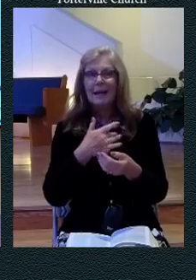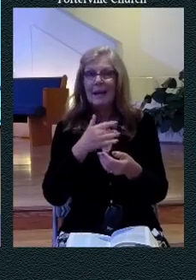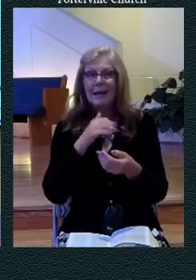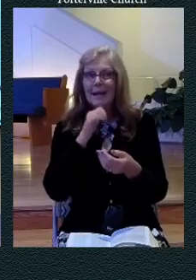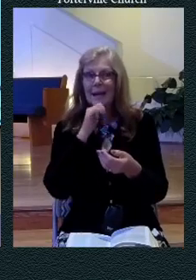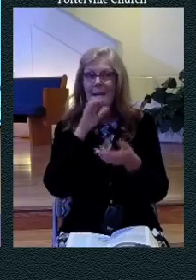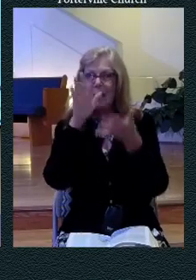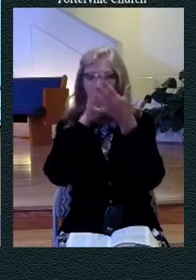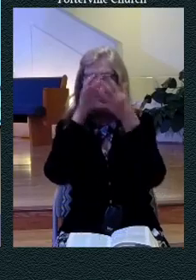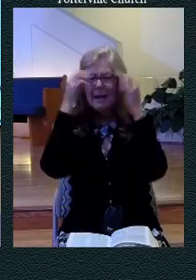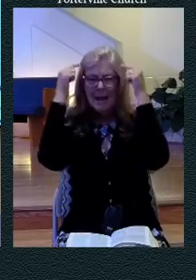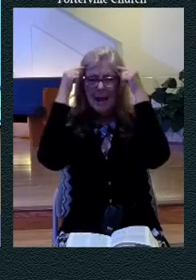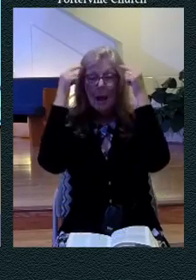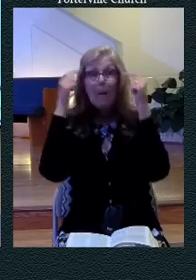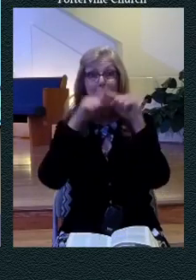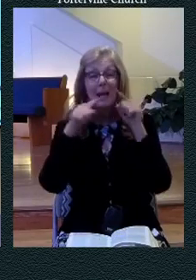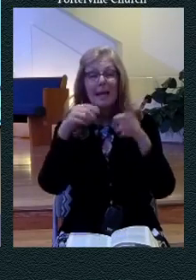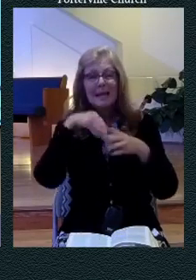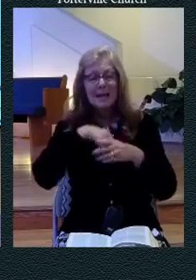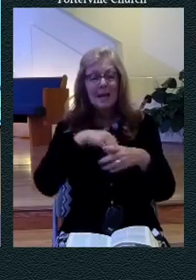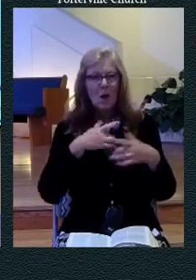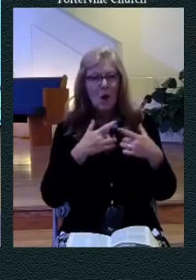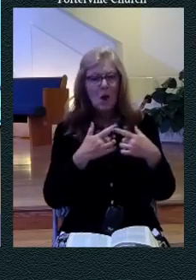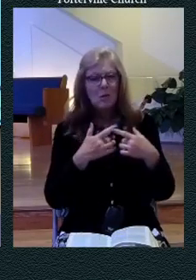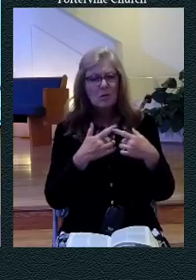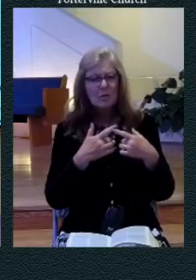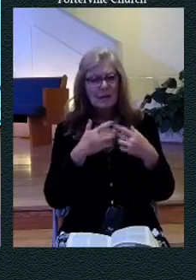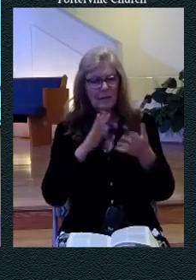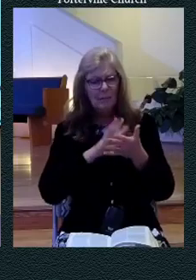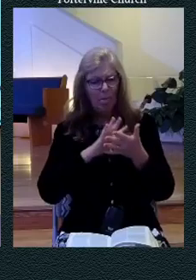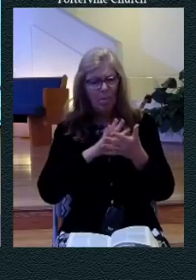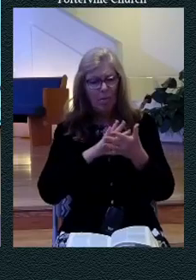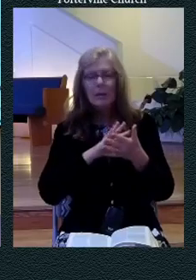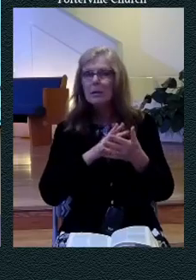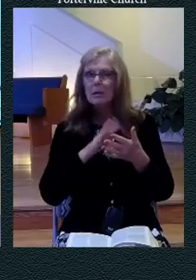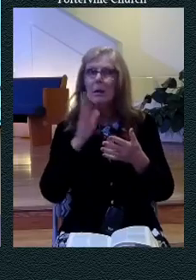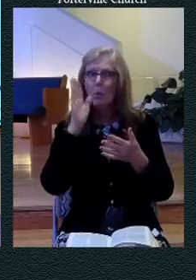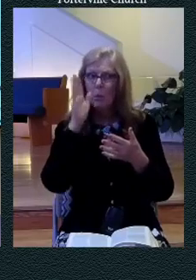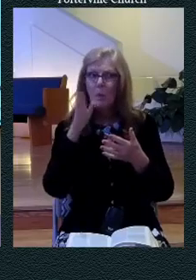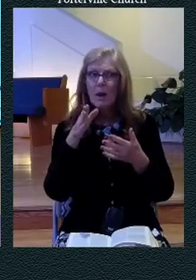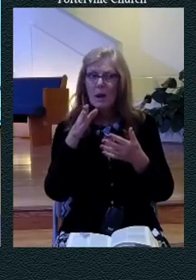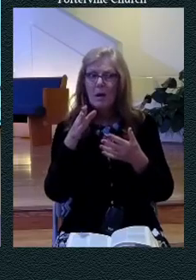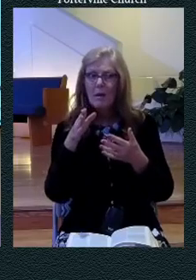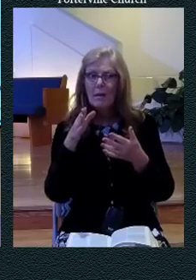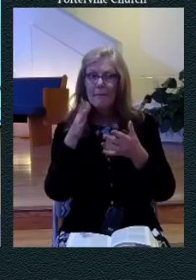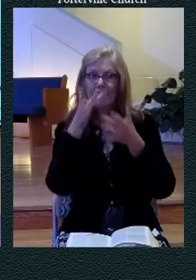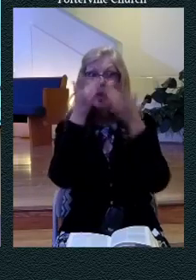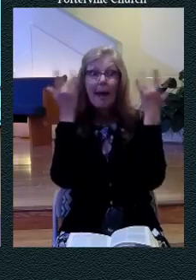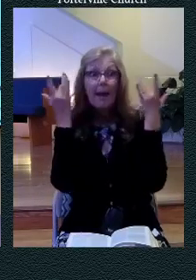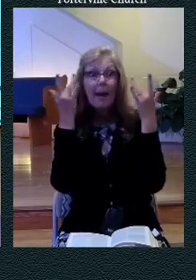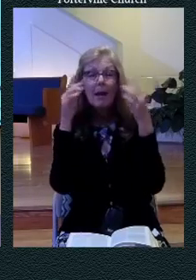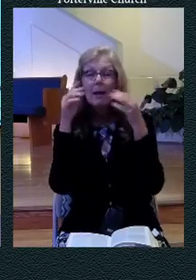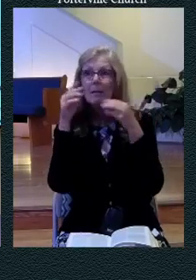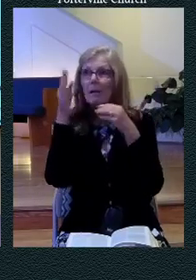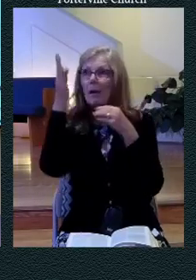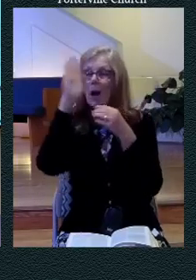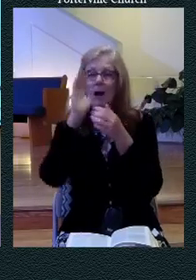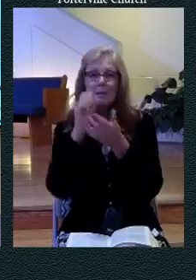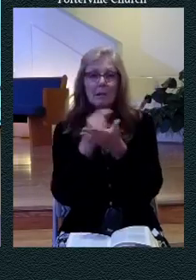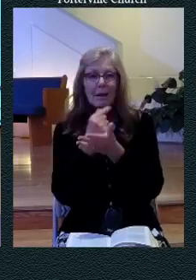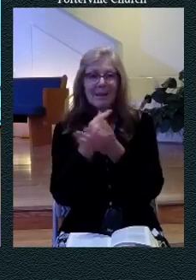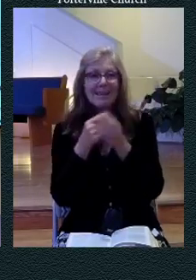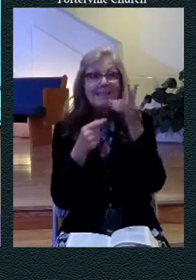hearts, and we begin to lose the tremendous message of the gospel. Now, Satan loves